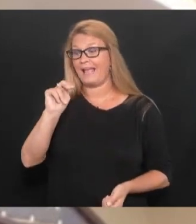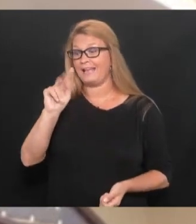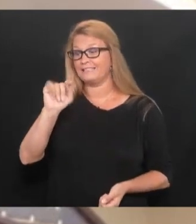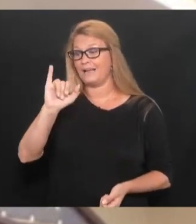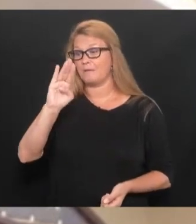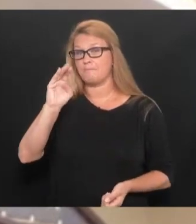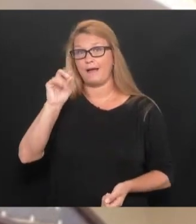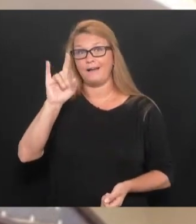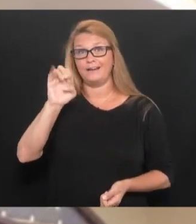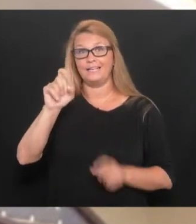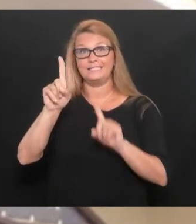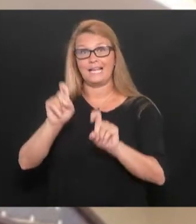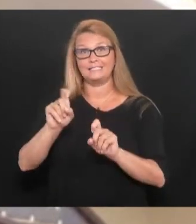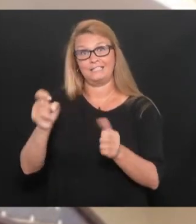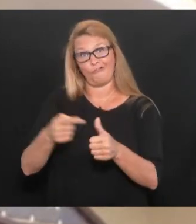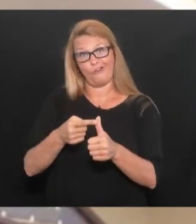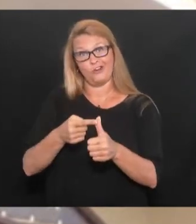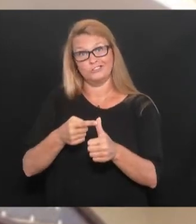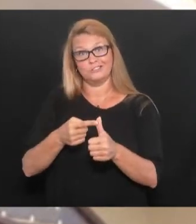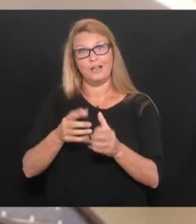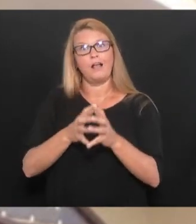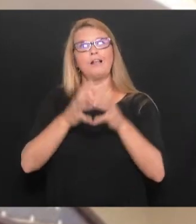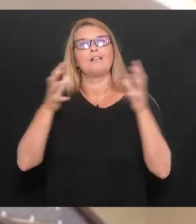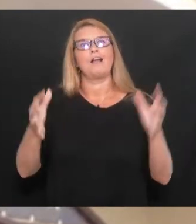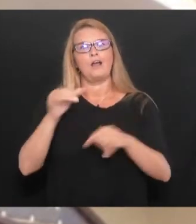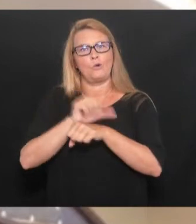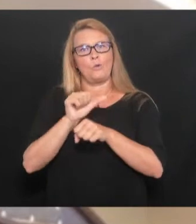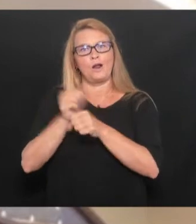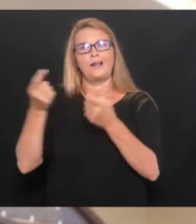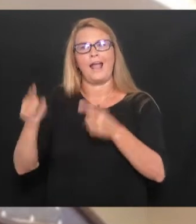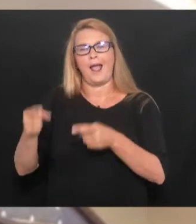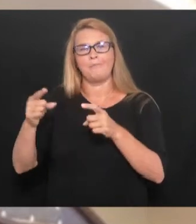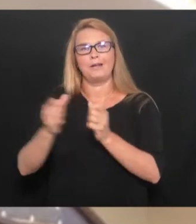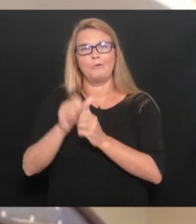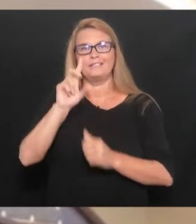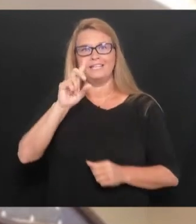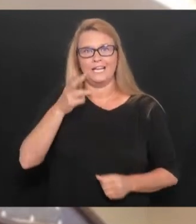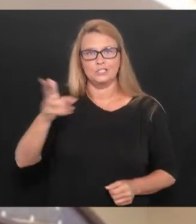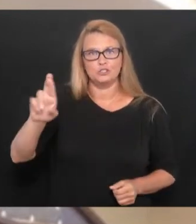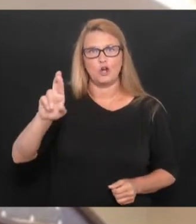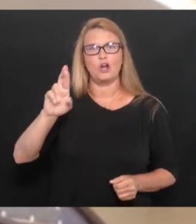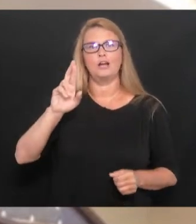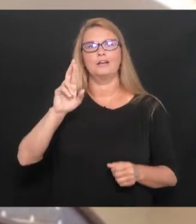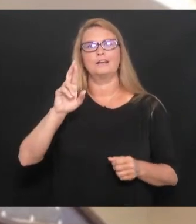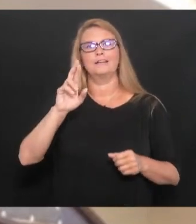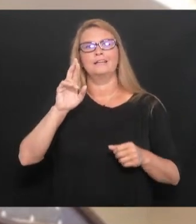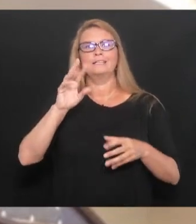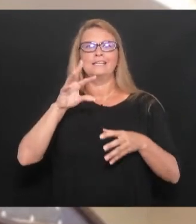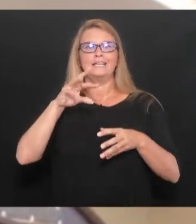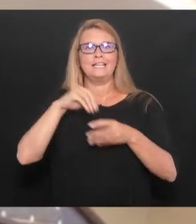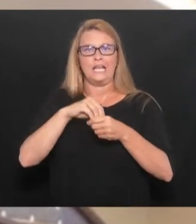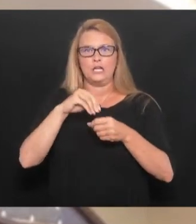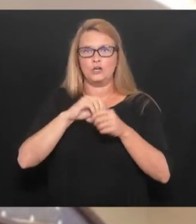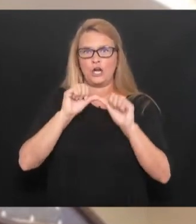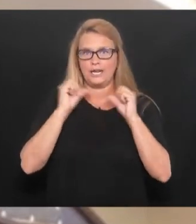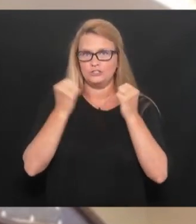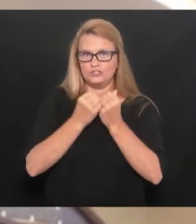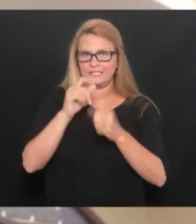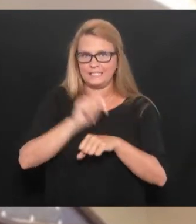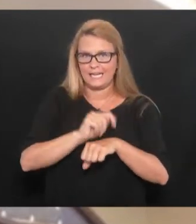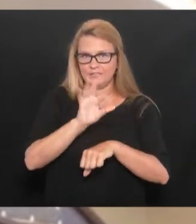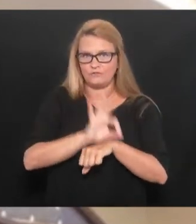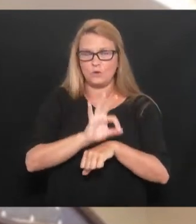first. A lot of work going on behind the scenes, DHHR, the Interagency Task Force, WVU,